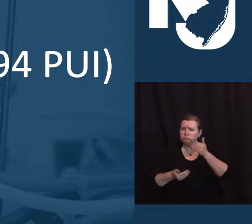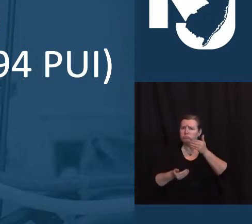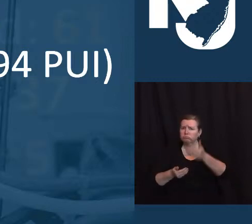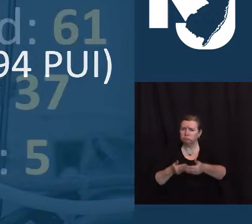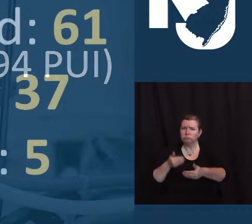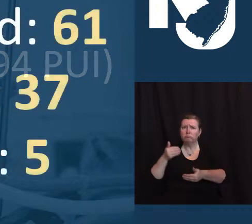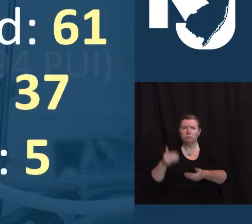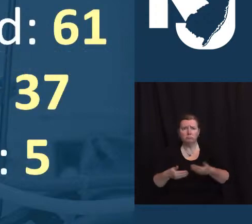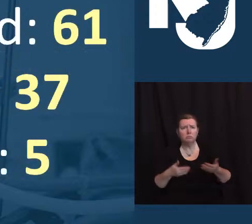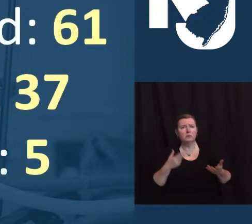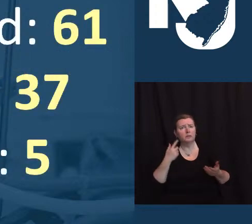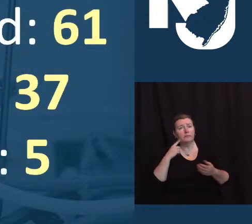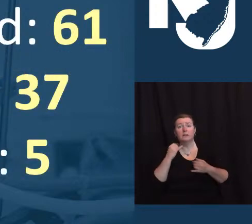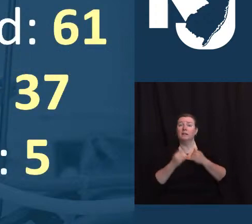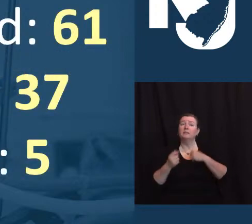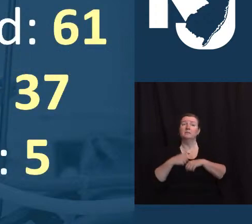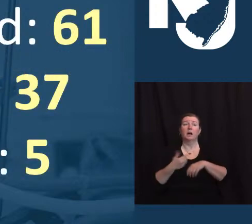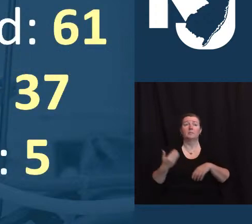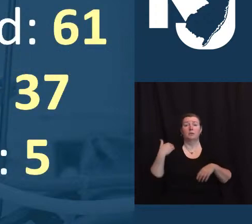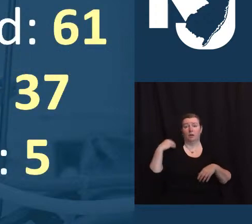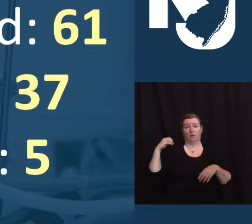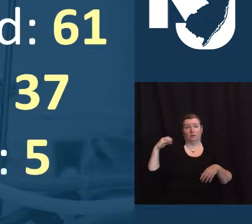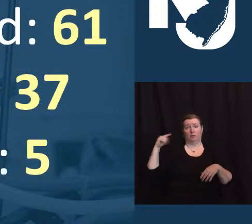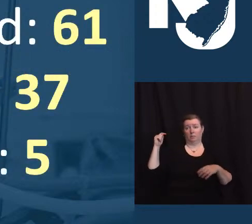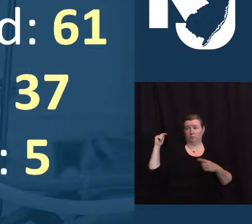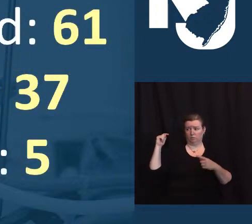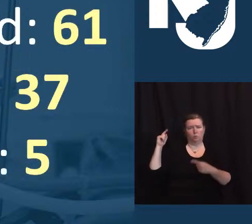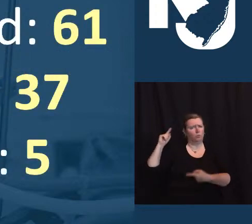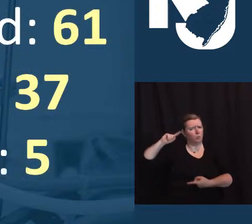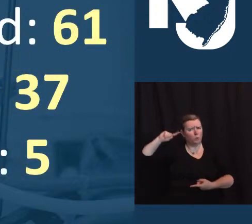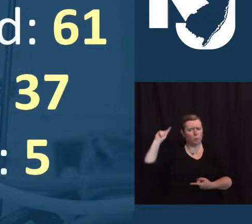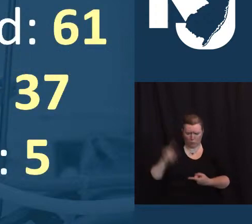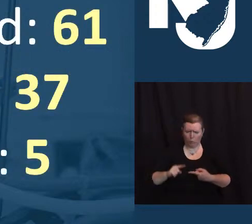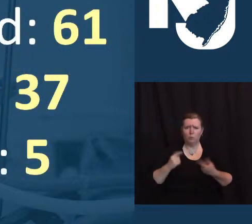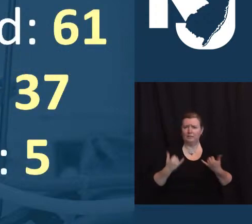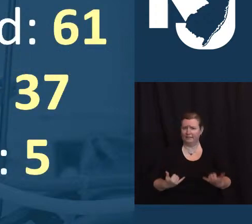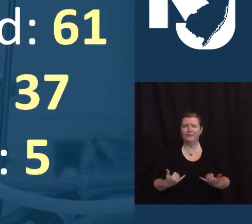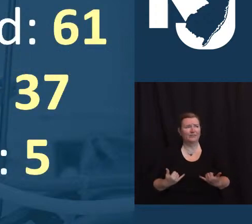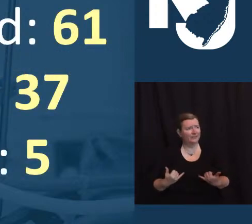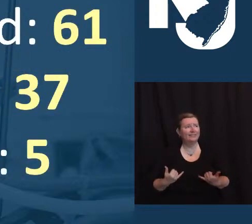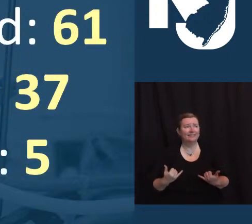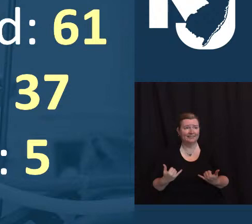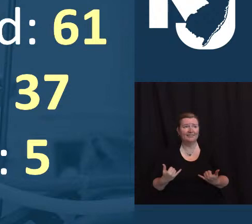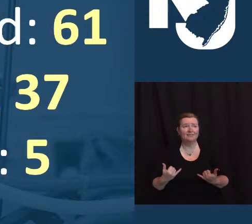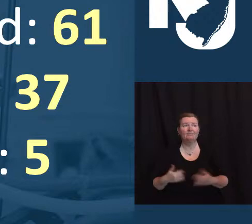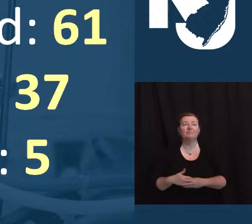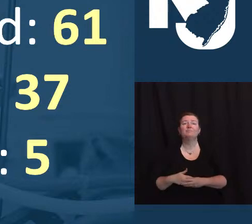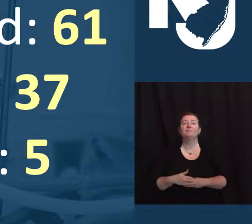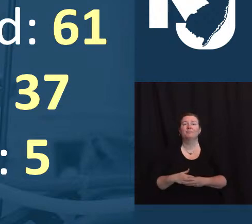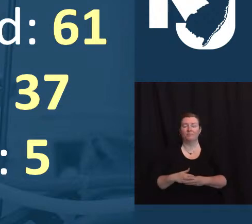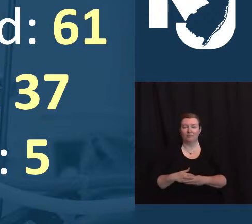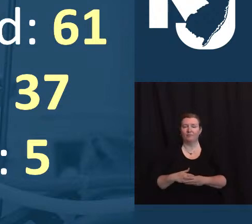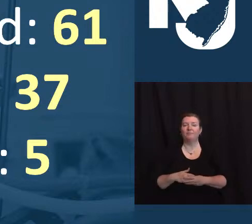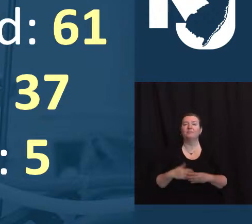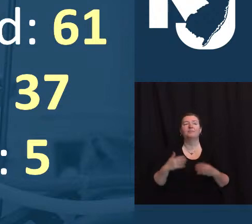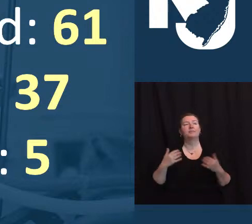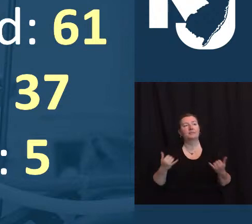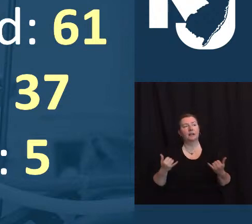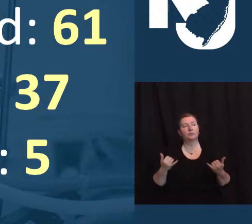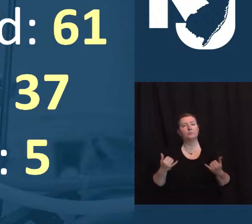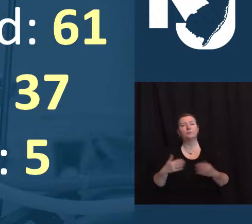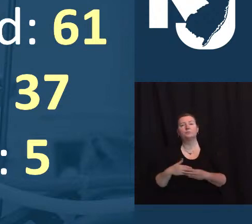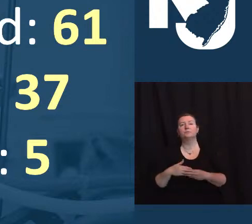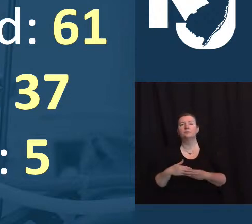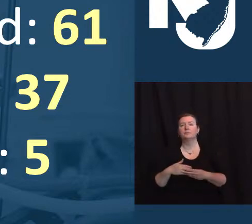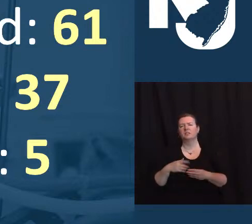October. Here are yesterday's discharges and new COVID positive admissions. These numbers are so low